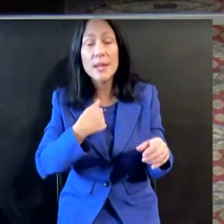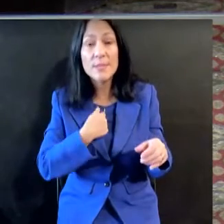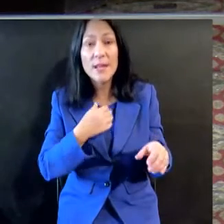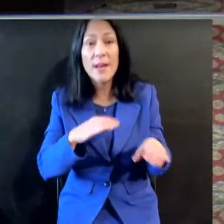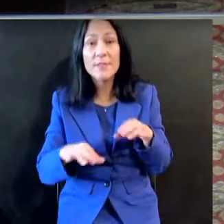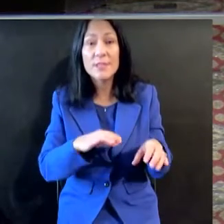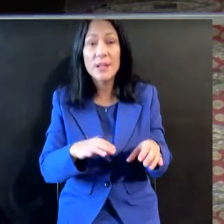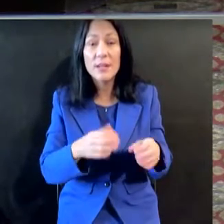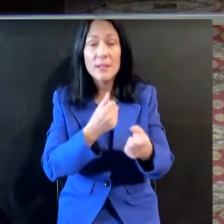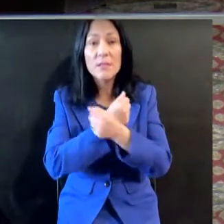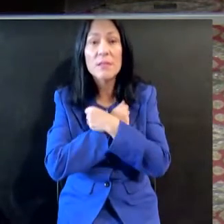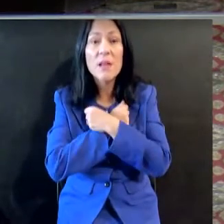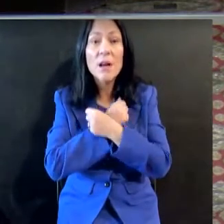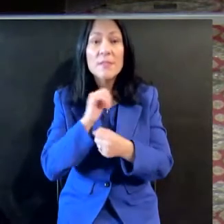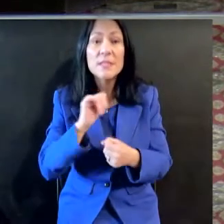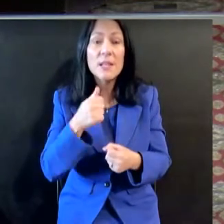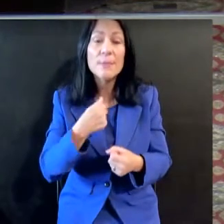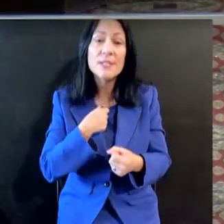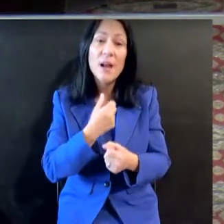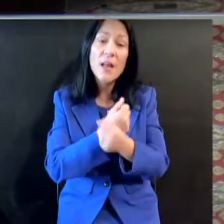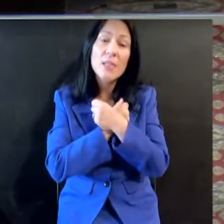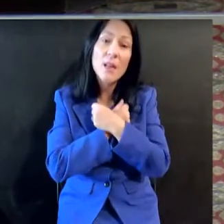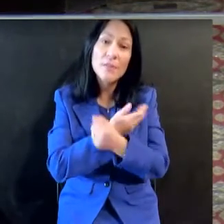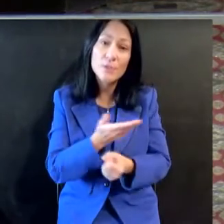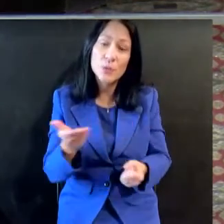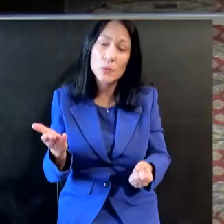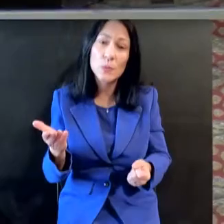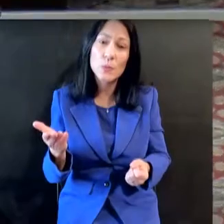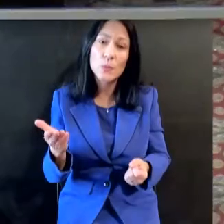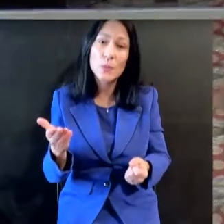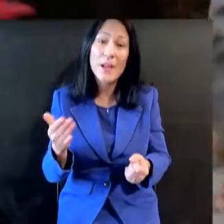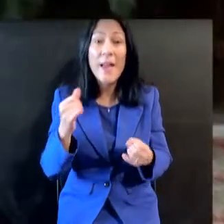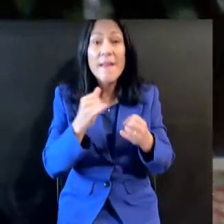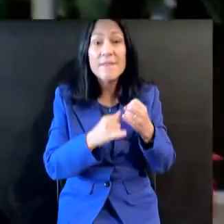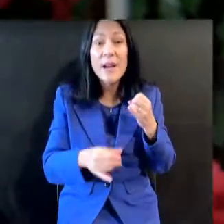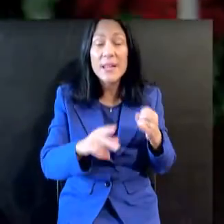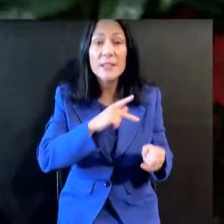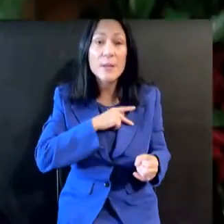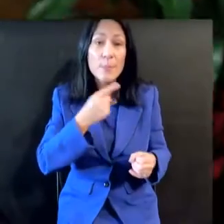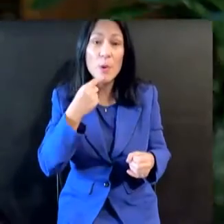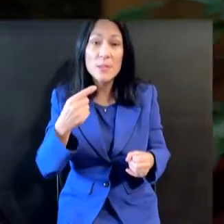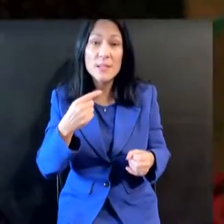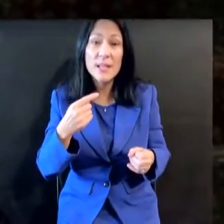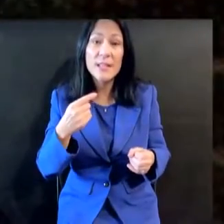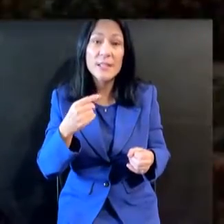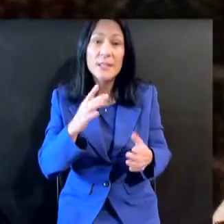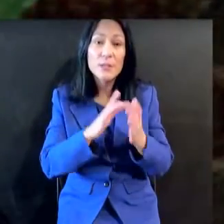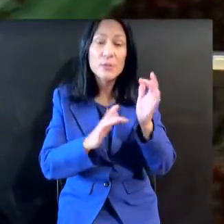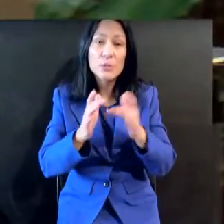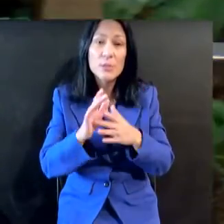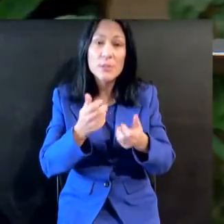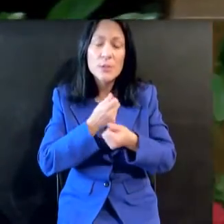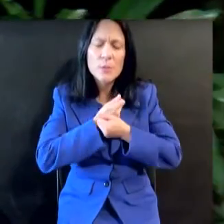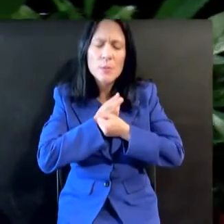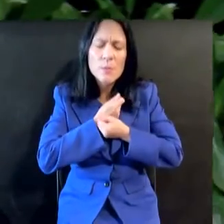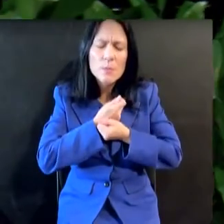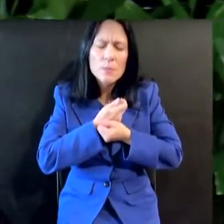you. And then lastly, what does Paul tell us? He poured himself out